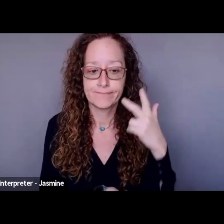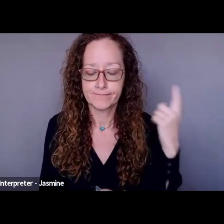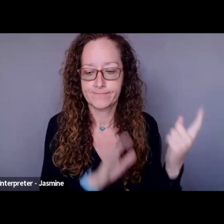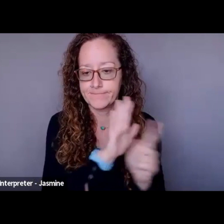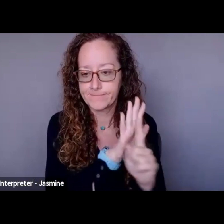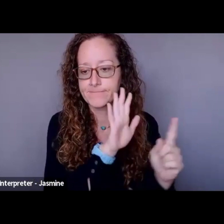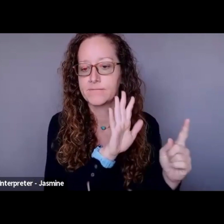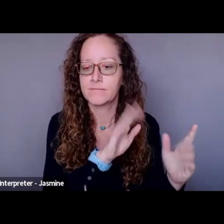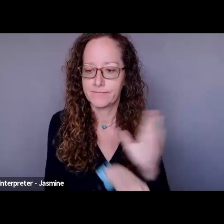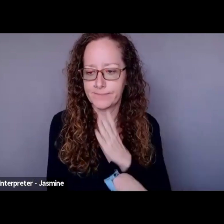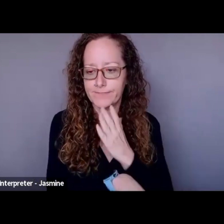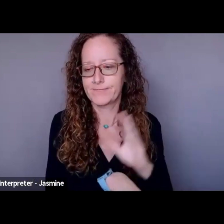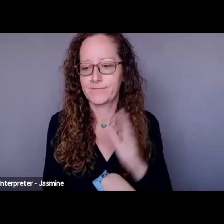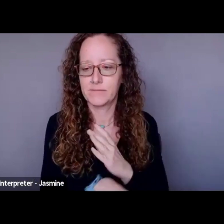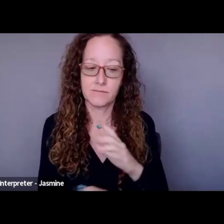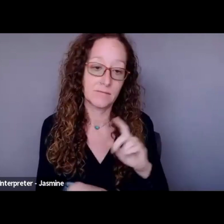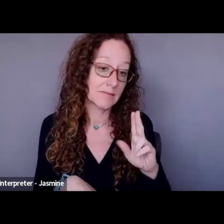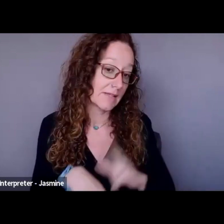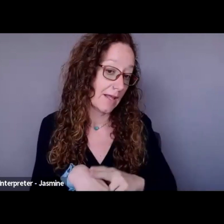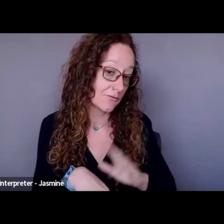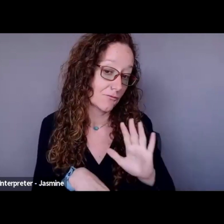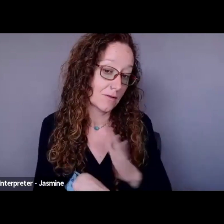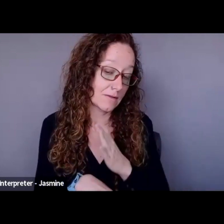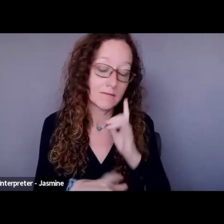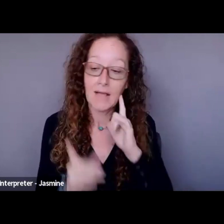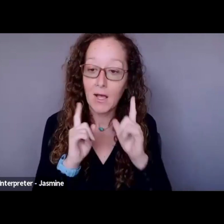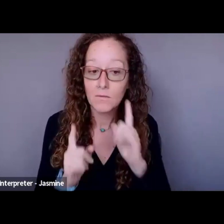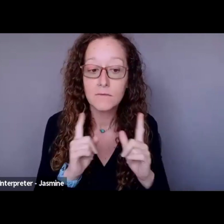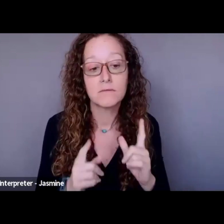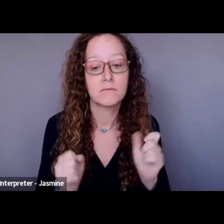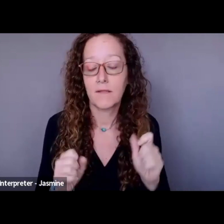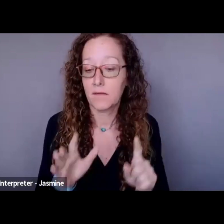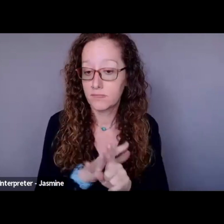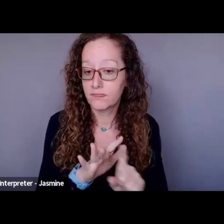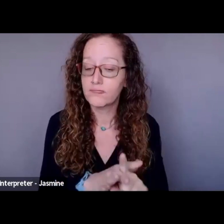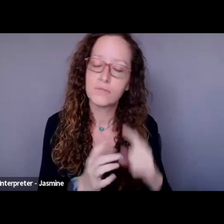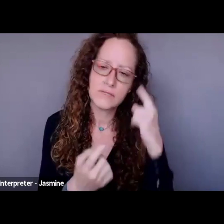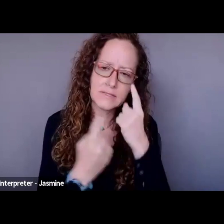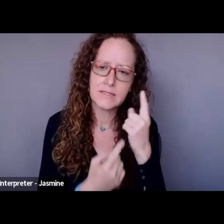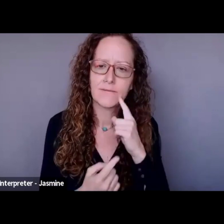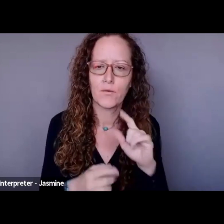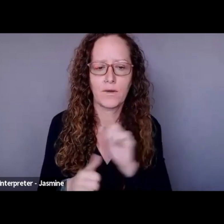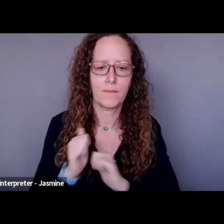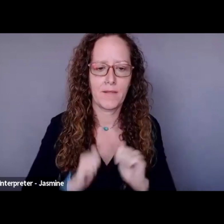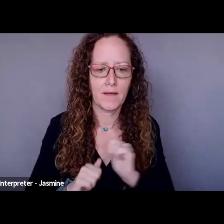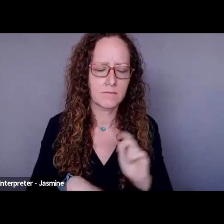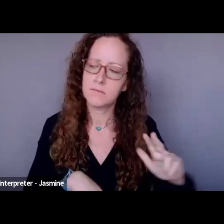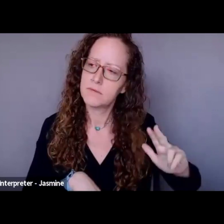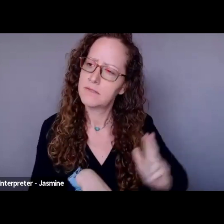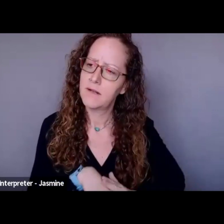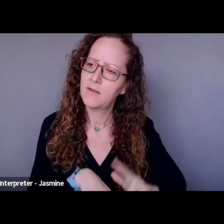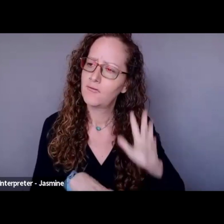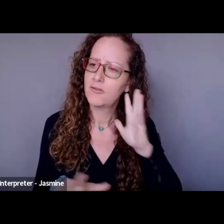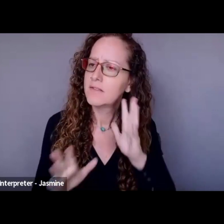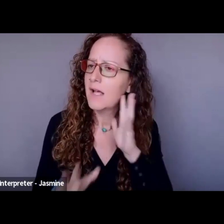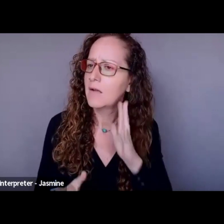may occur. You can consider that for this play as well, as to what are some of the natural sounds you may hear in